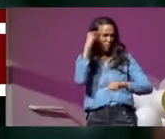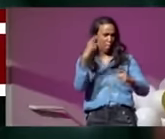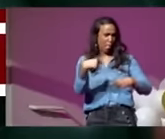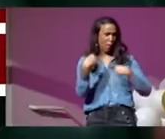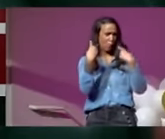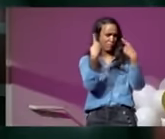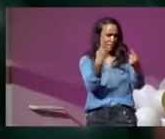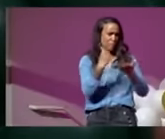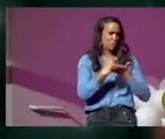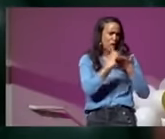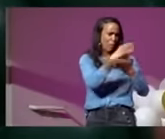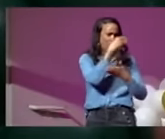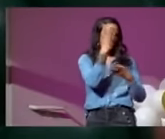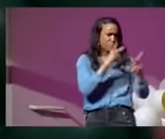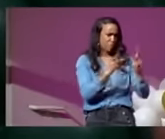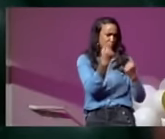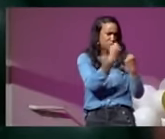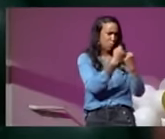we salute her.